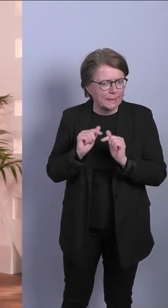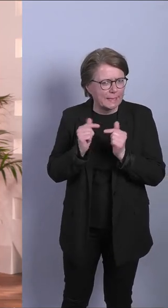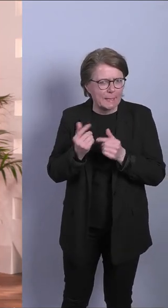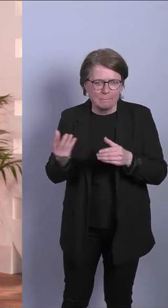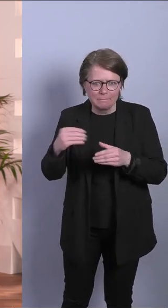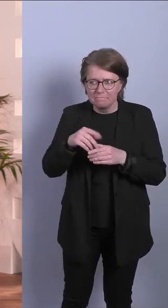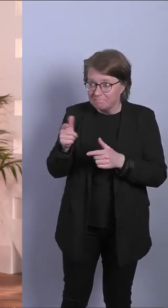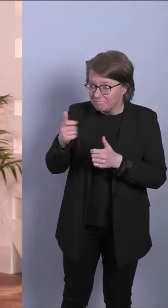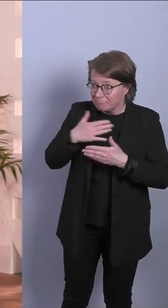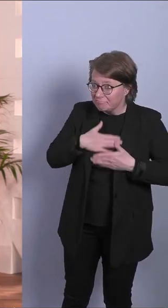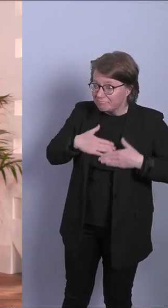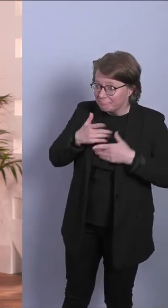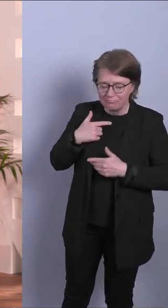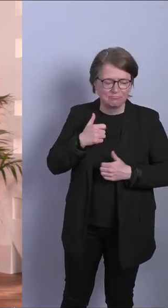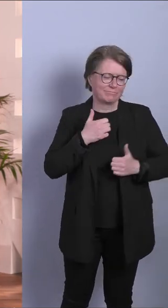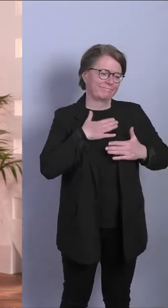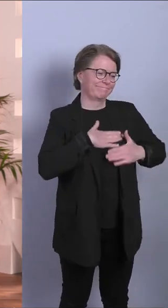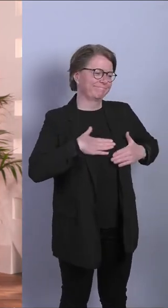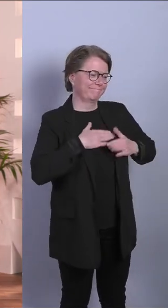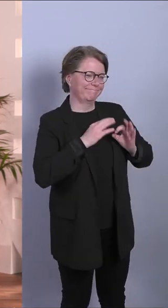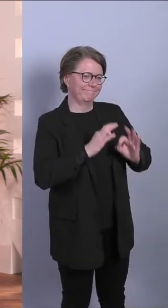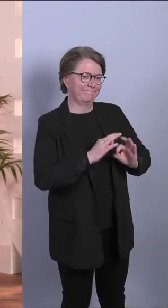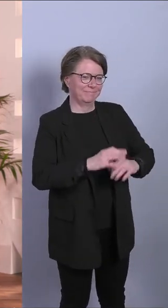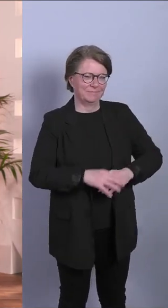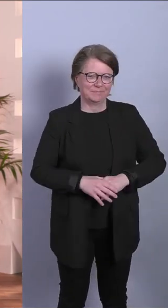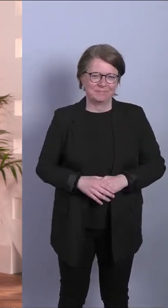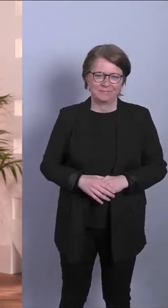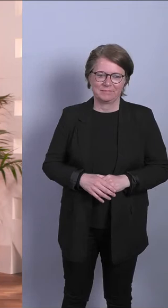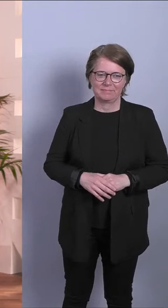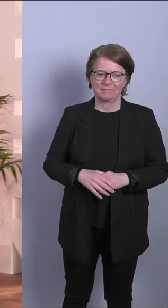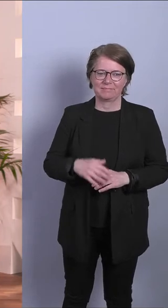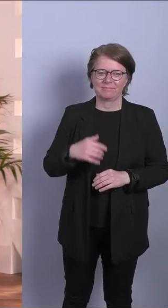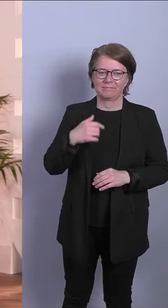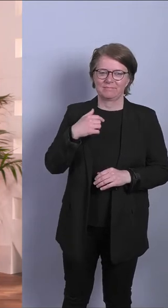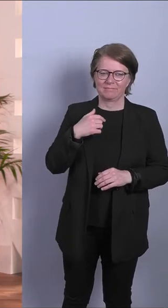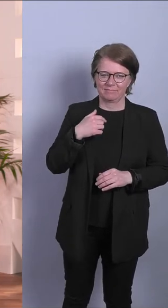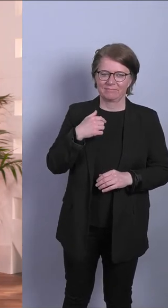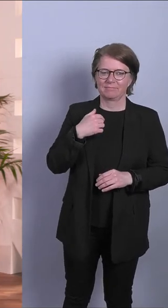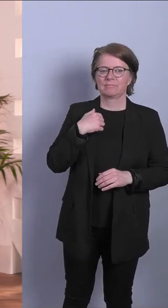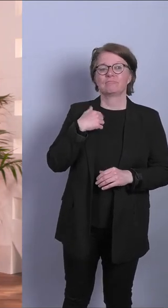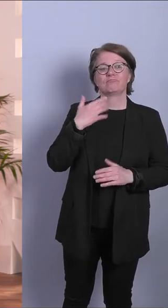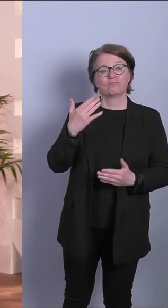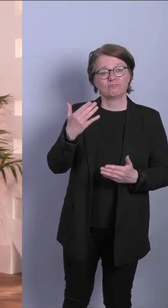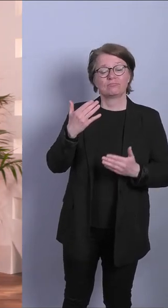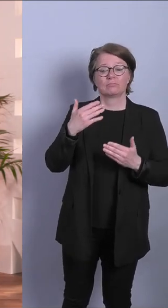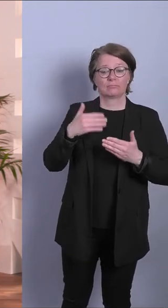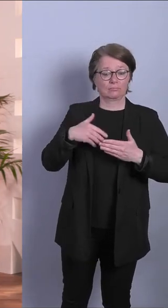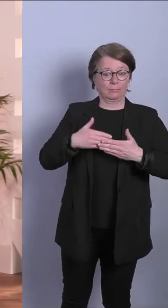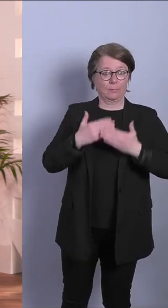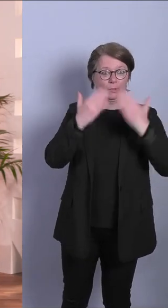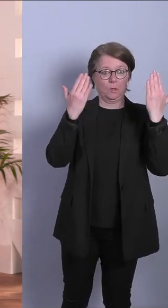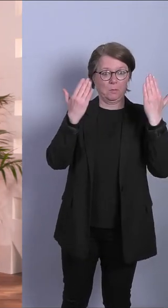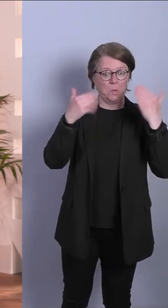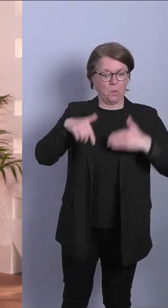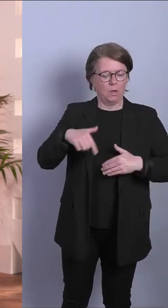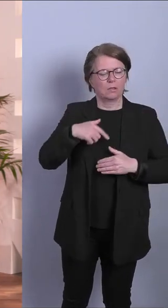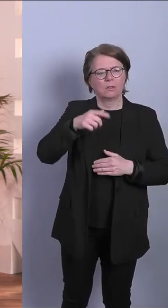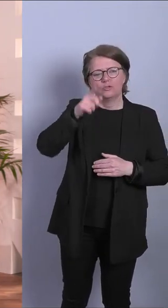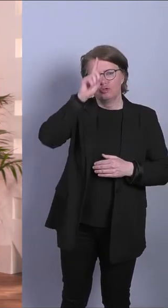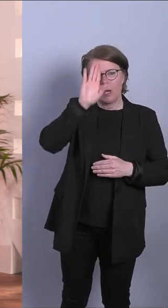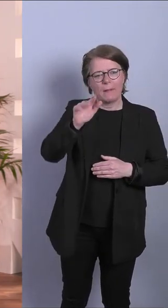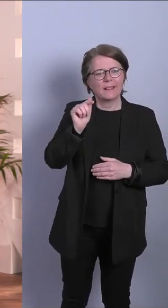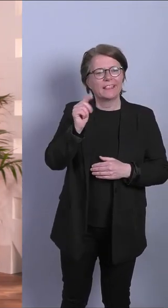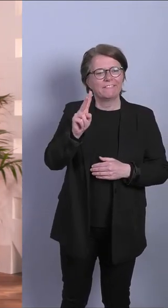How do you like it so far? Excellent. Yeah, great. And you have also been a big star since you were